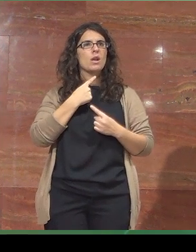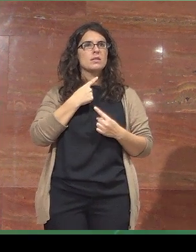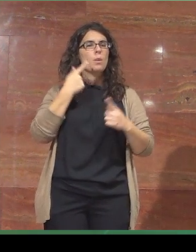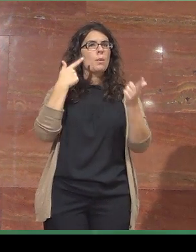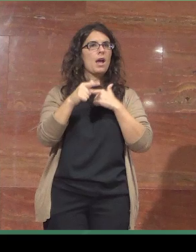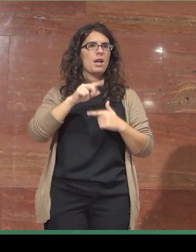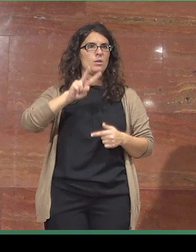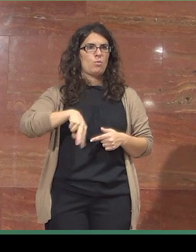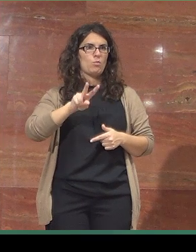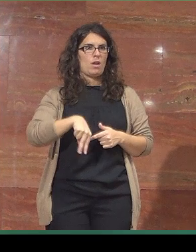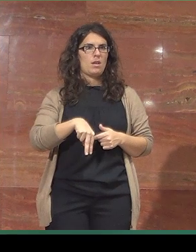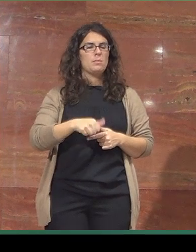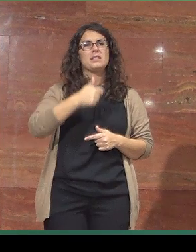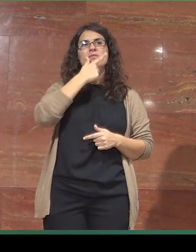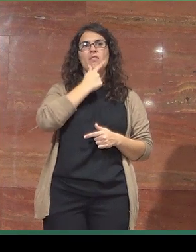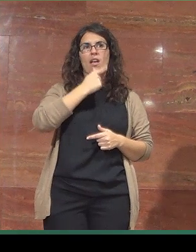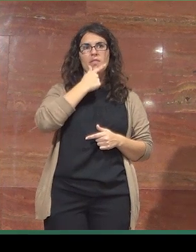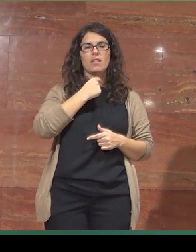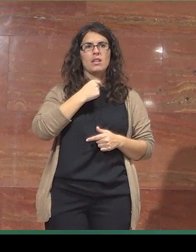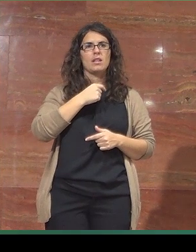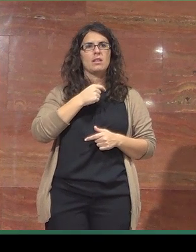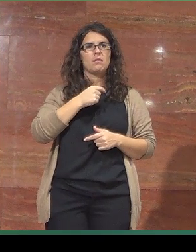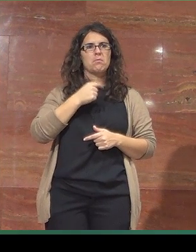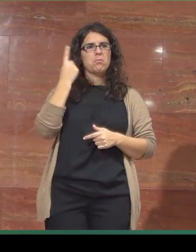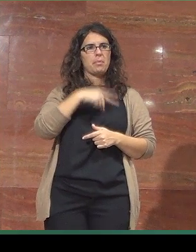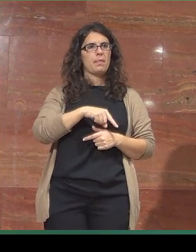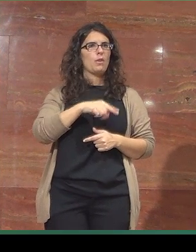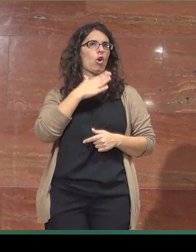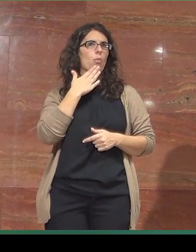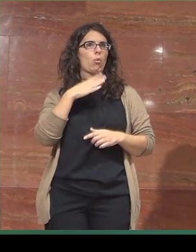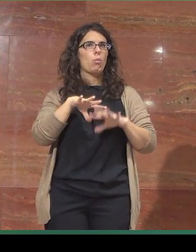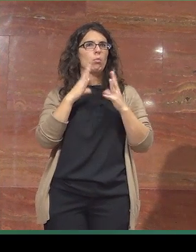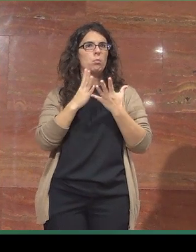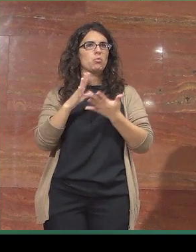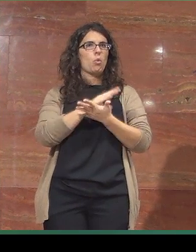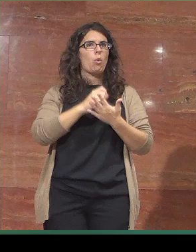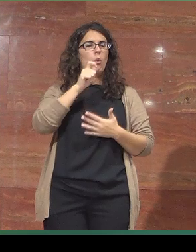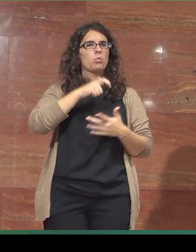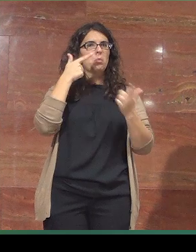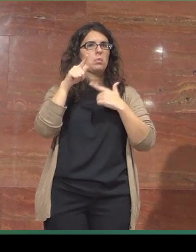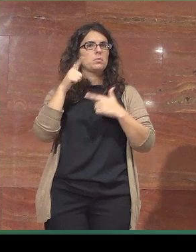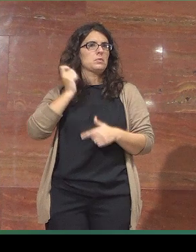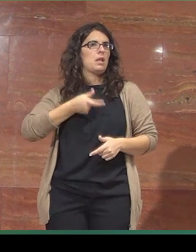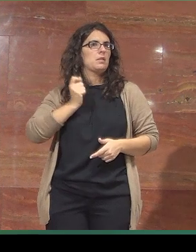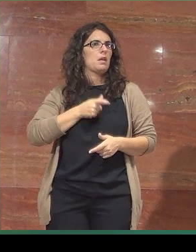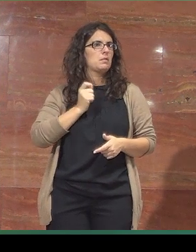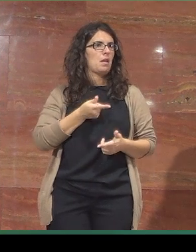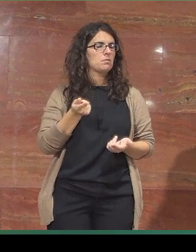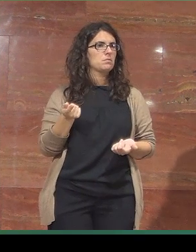traveler and to use, if you like, shorthand, so that you miss out the basic steps of information that people